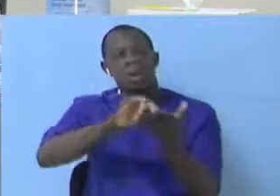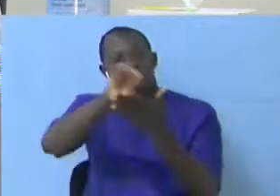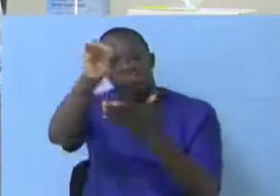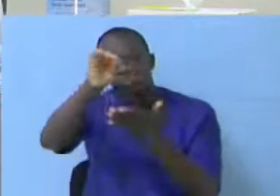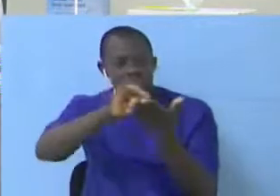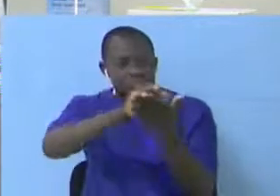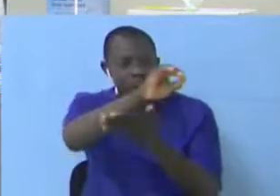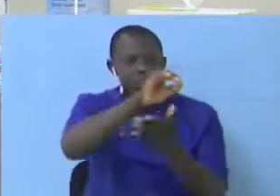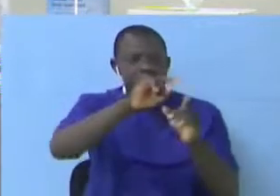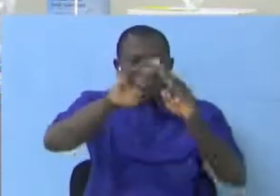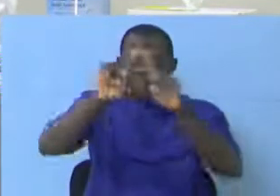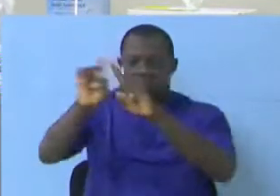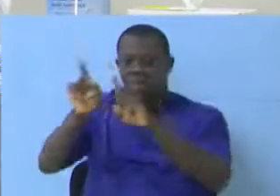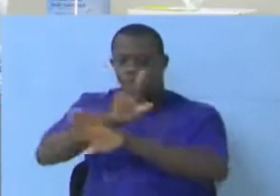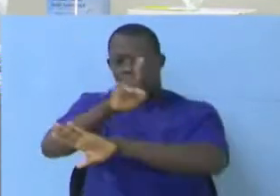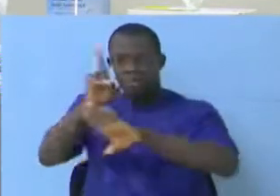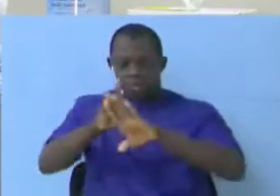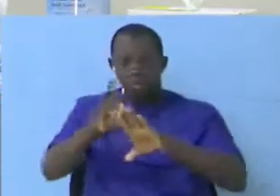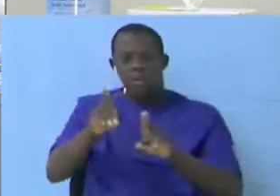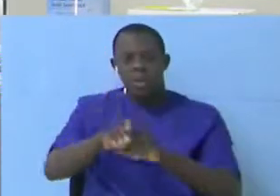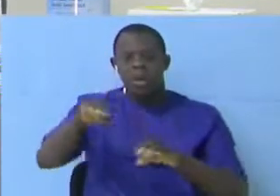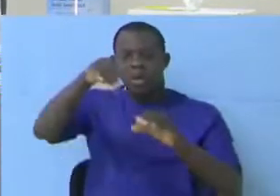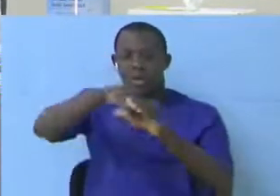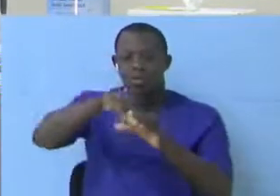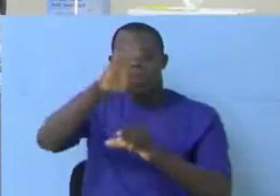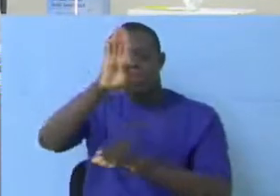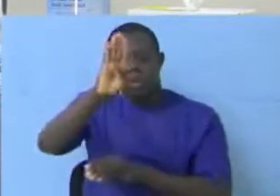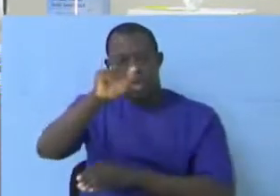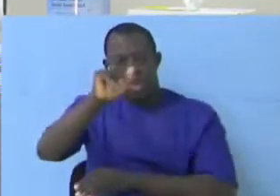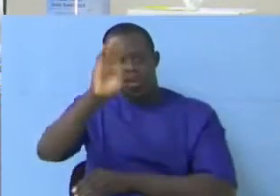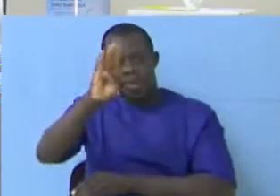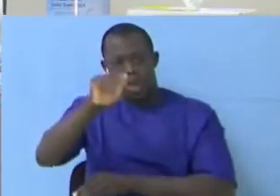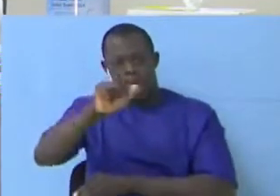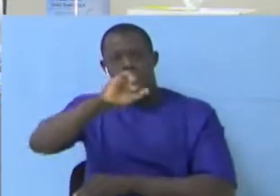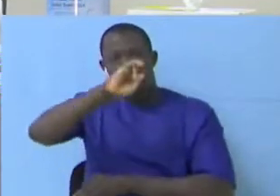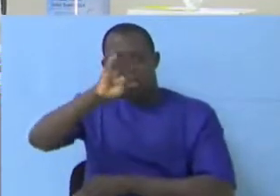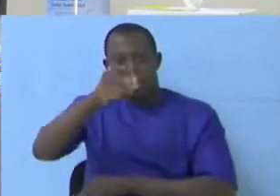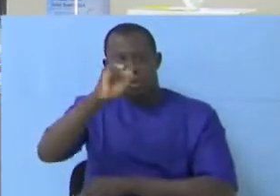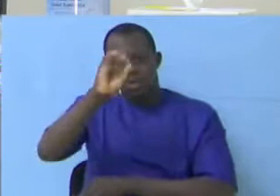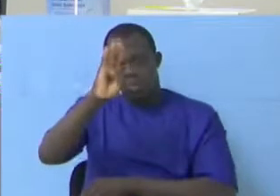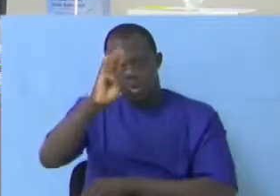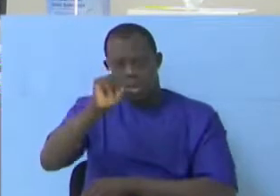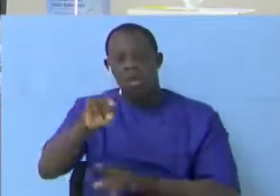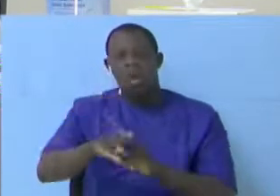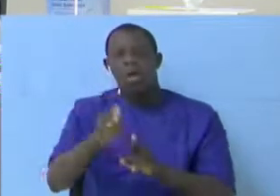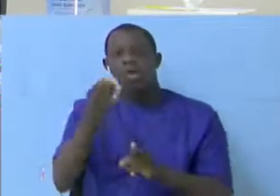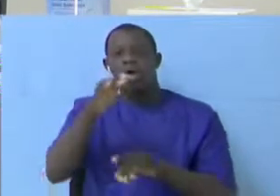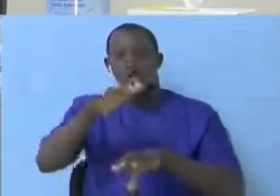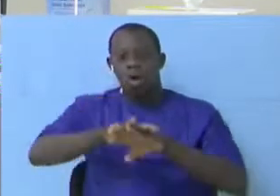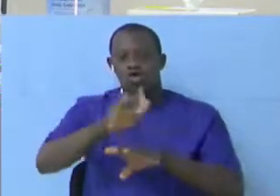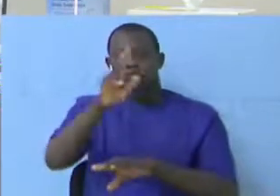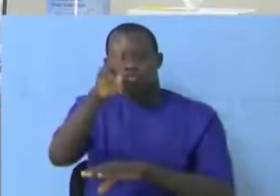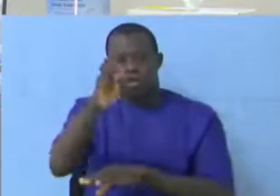Job's house, on 22nd and 23rd July 2005.